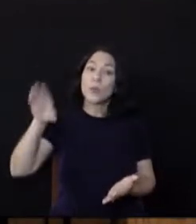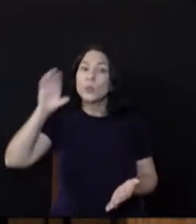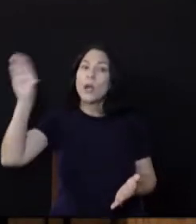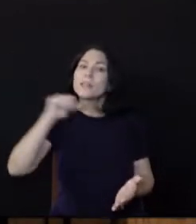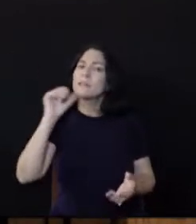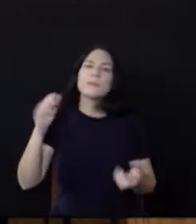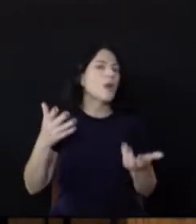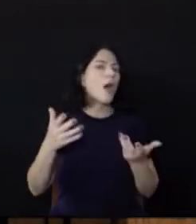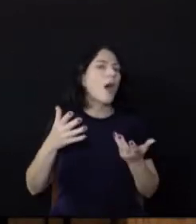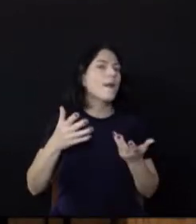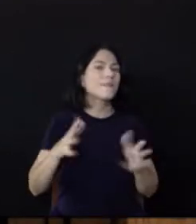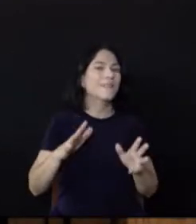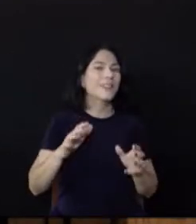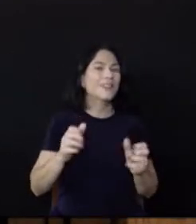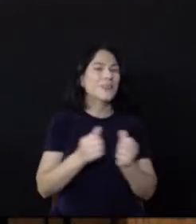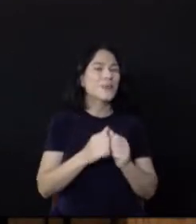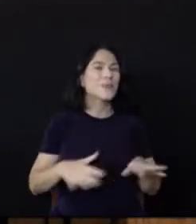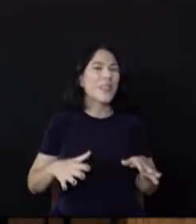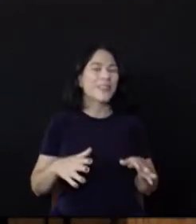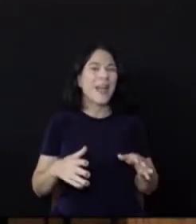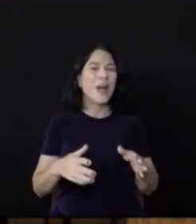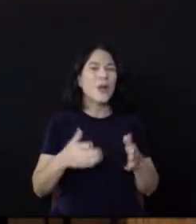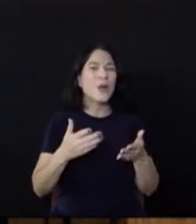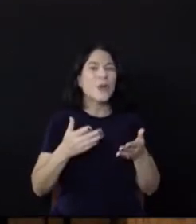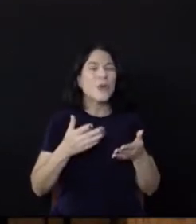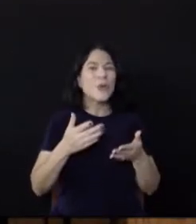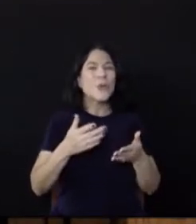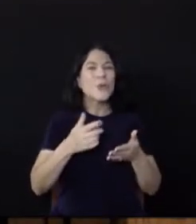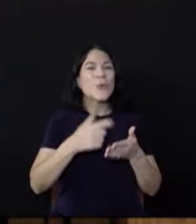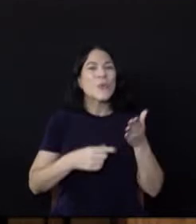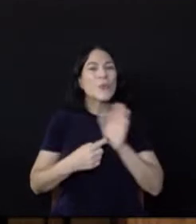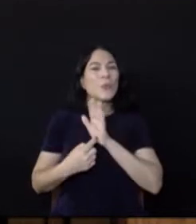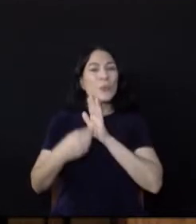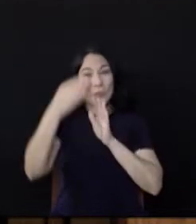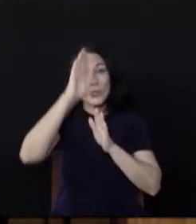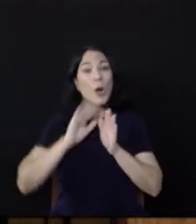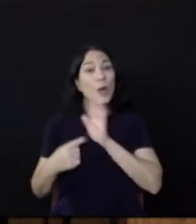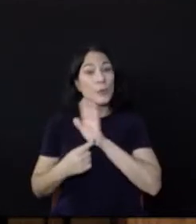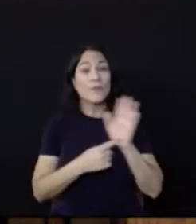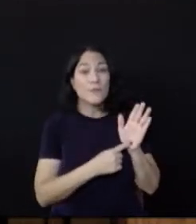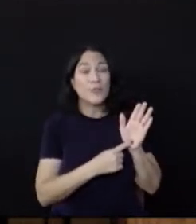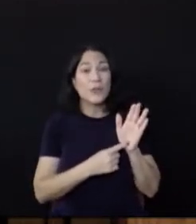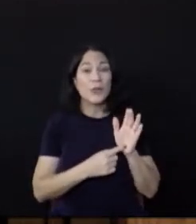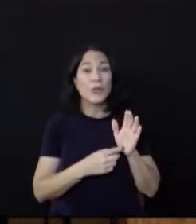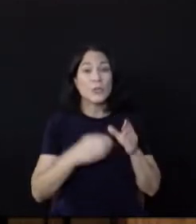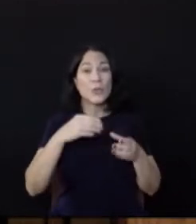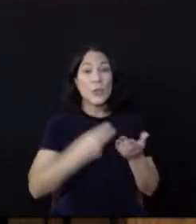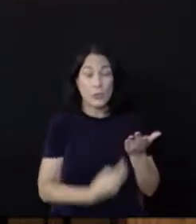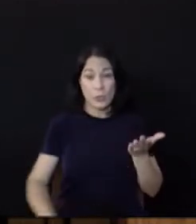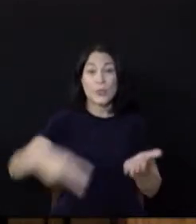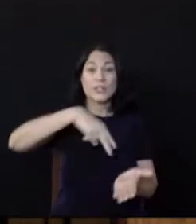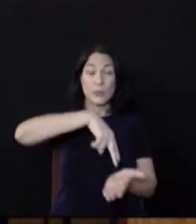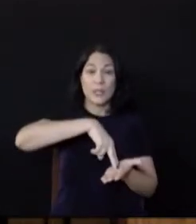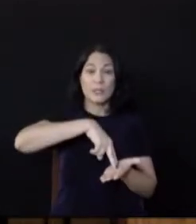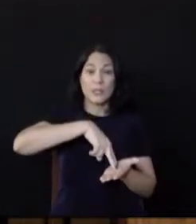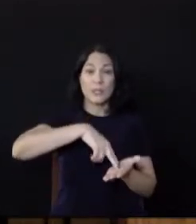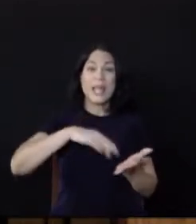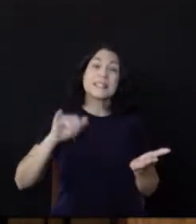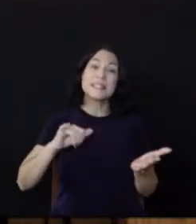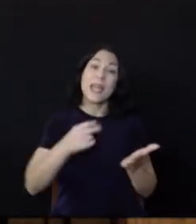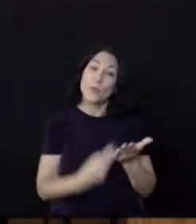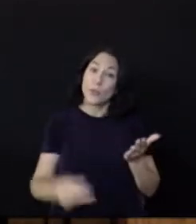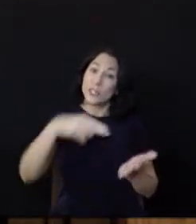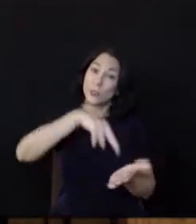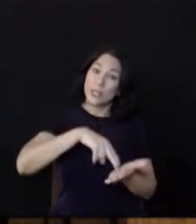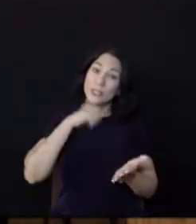incomplete without what God reveals through the resurrection of Christ. In the same way, the resurrection of Christ is incomplete